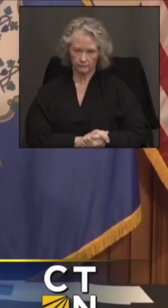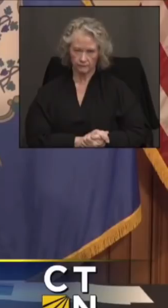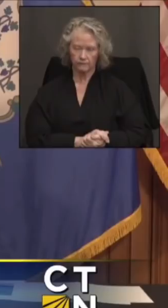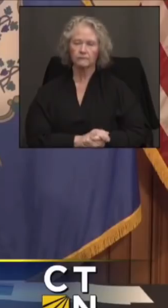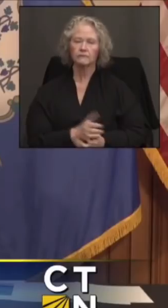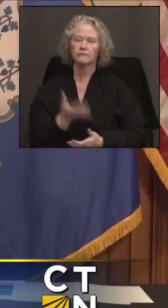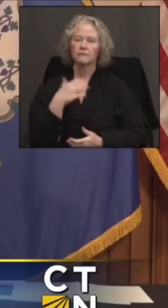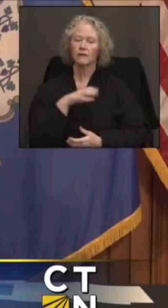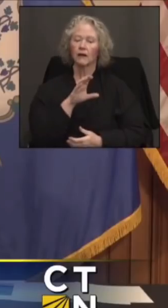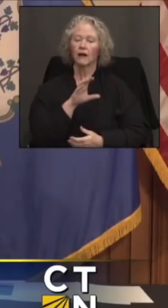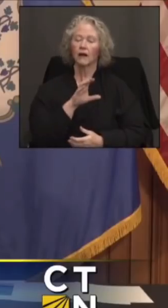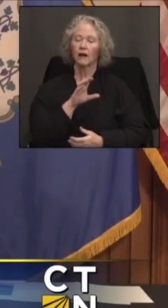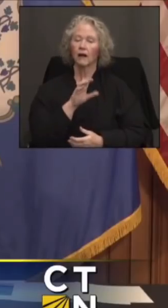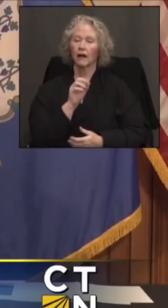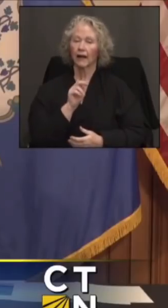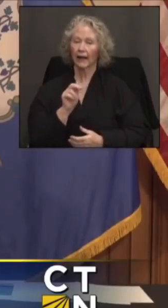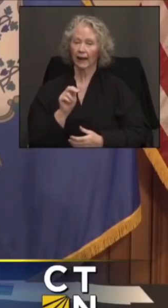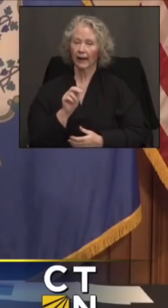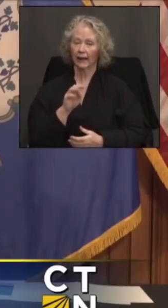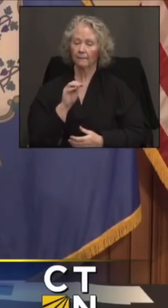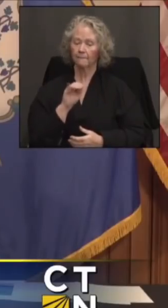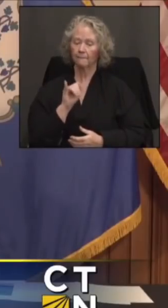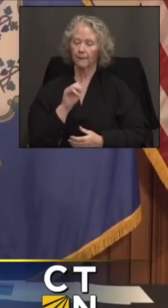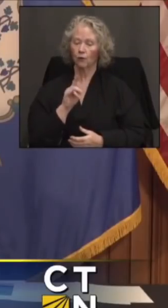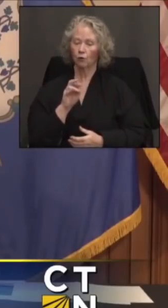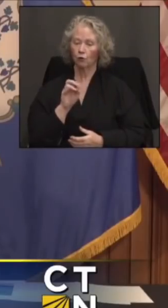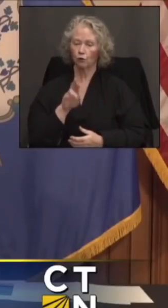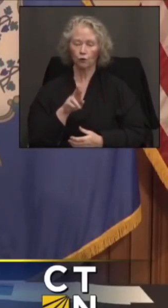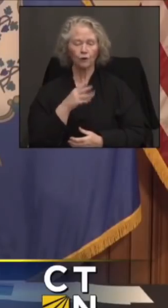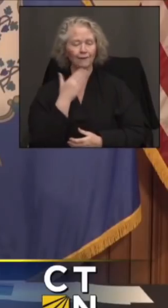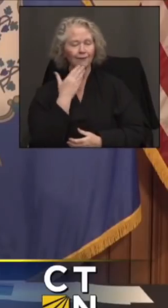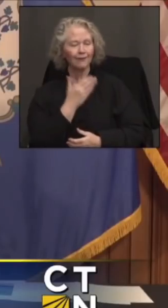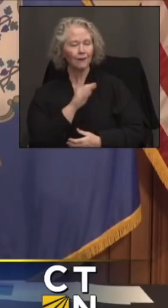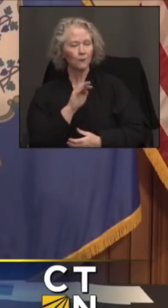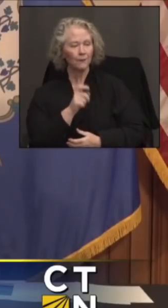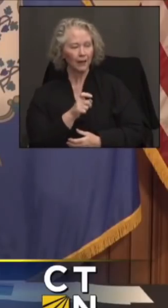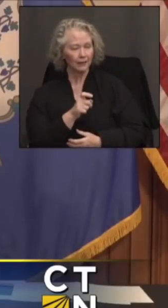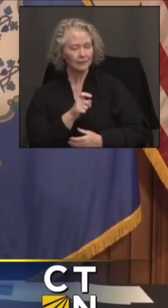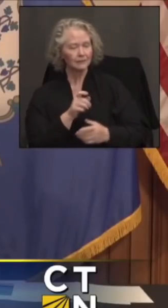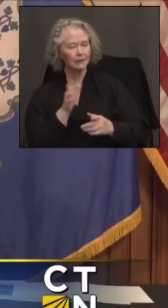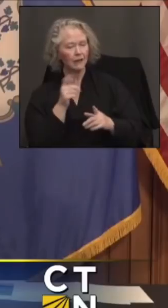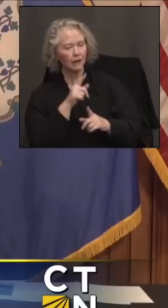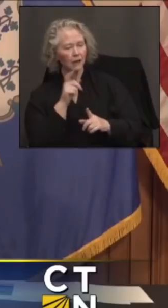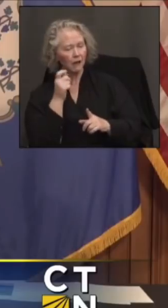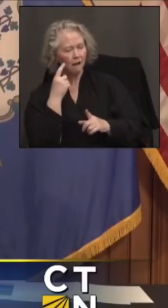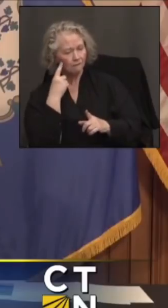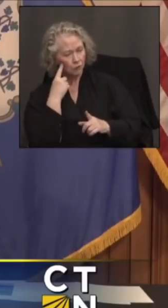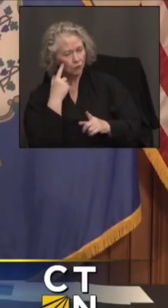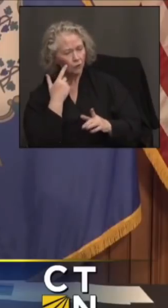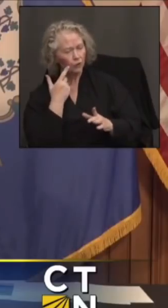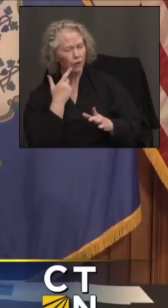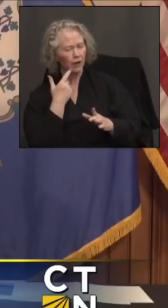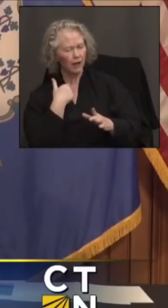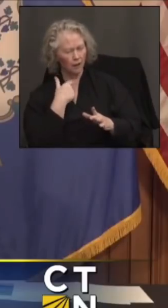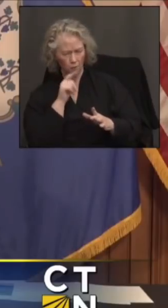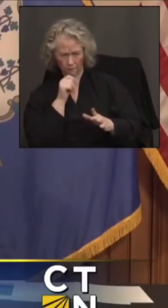The Connecticut Mirror. Thanks, Max. Governor, I'd like to go back just to make sure I get this straight